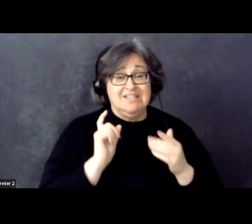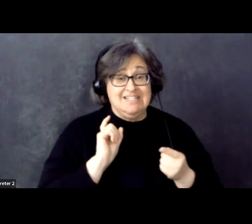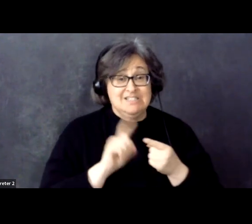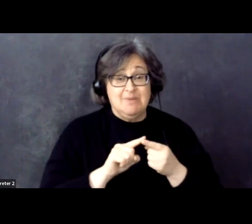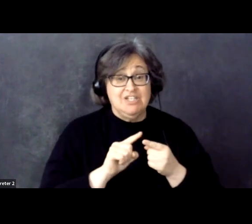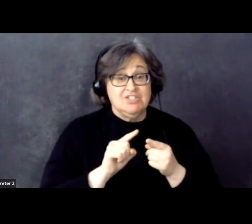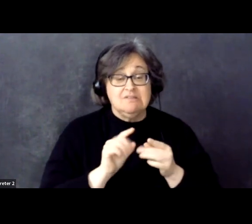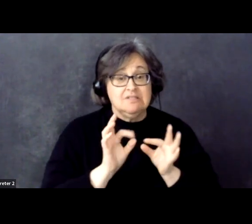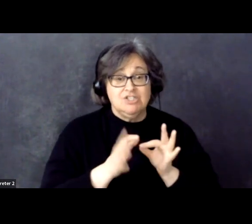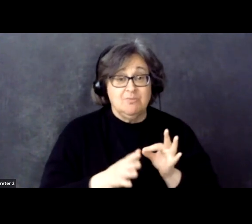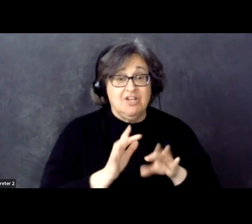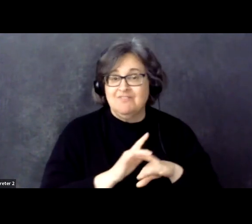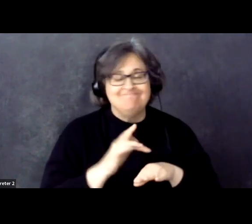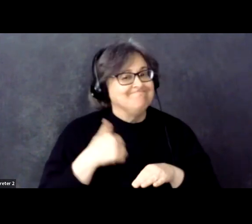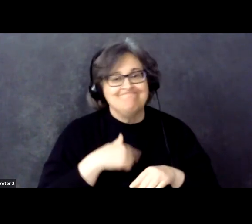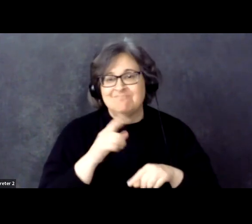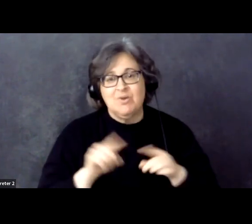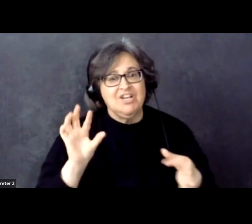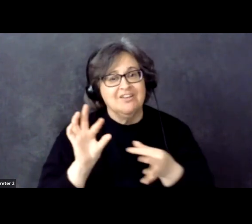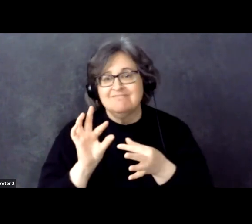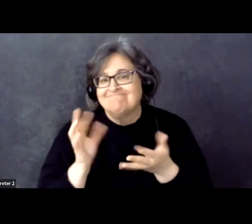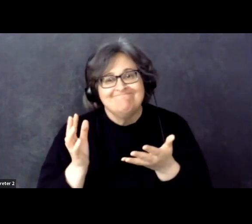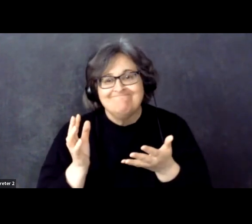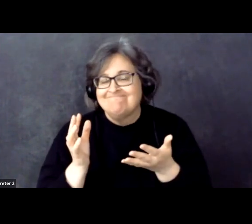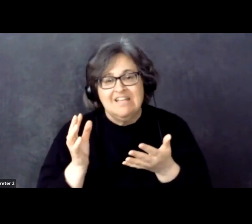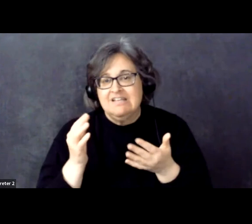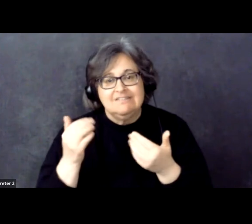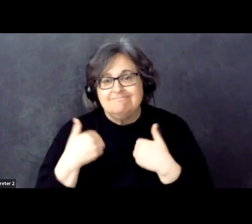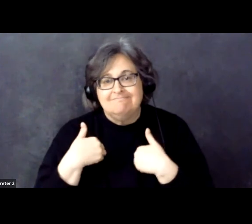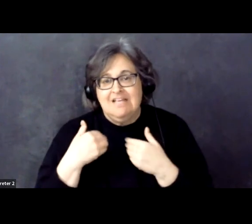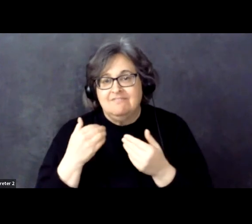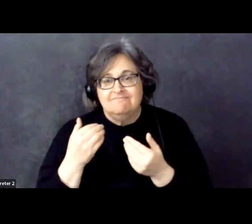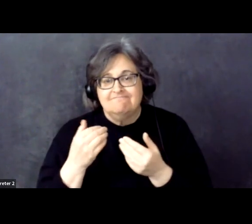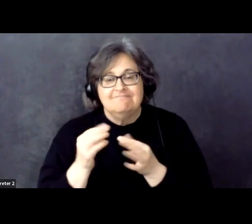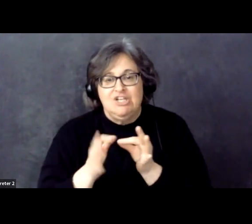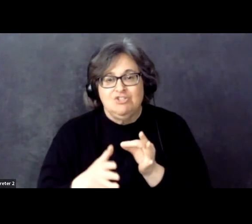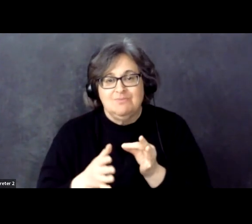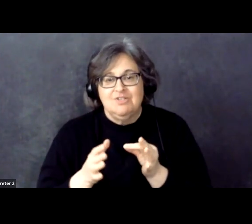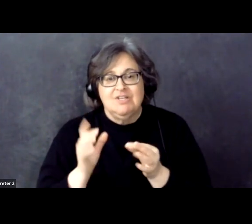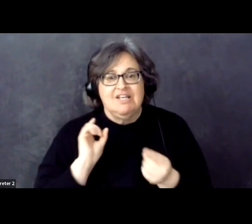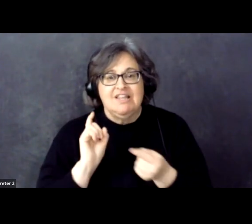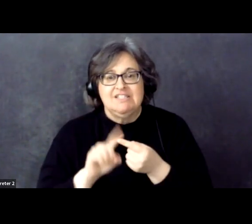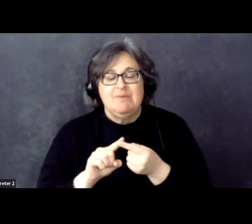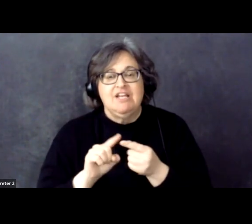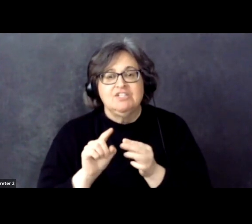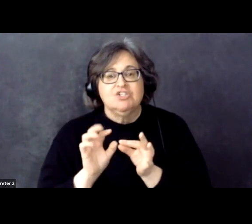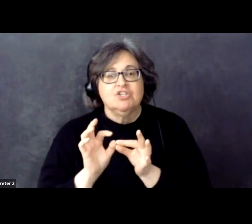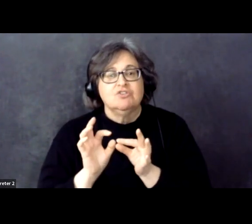to be available. We weren't able to connect with our translator in time, so that those Spanish translations will be